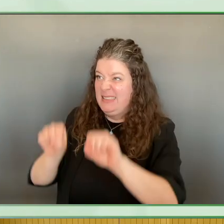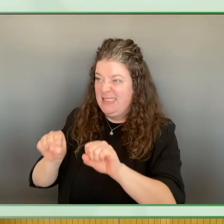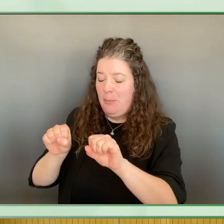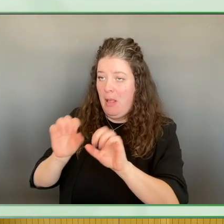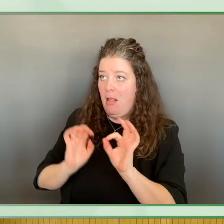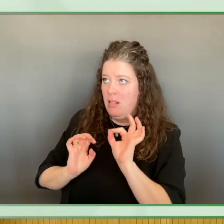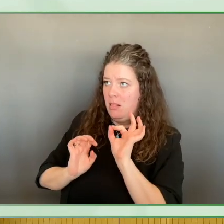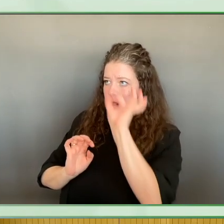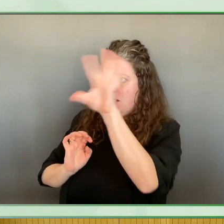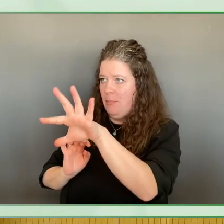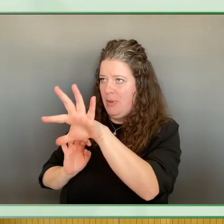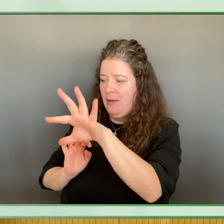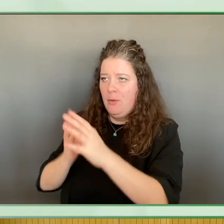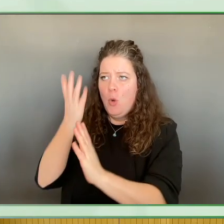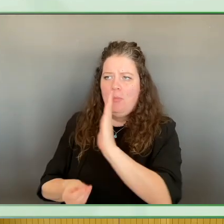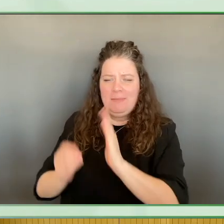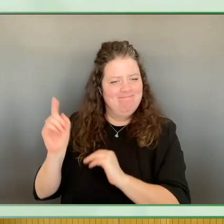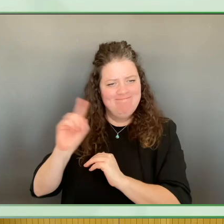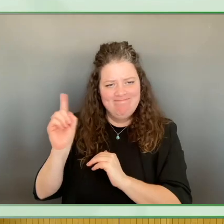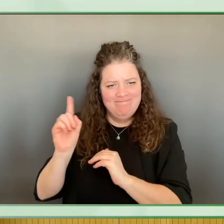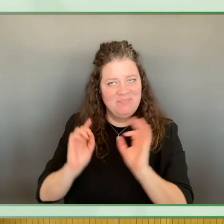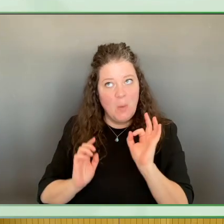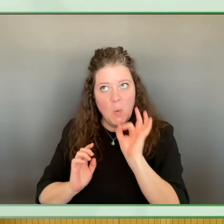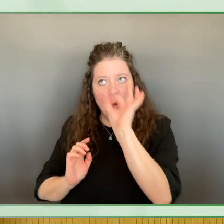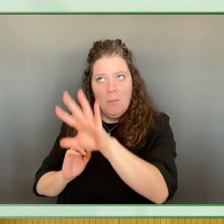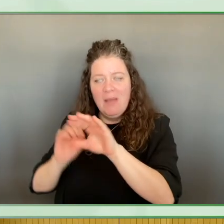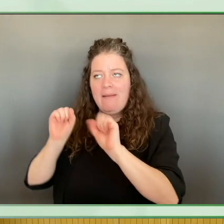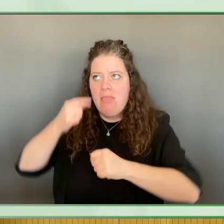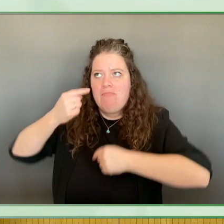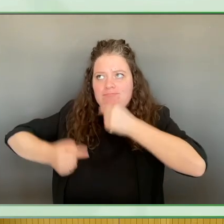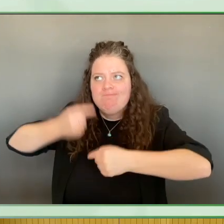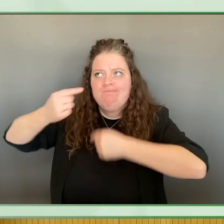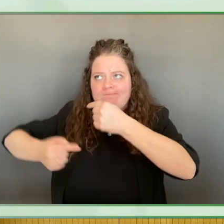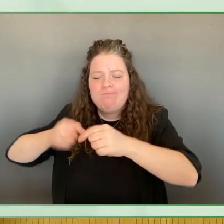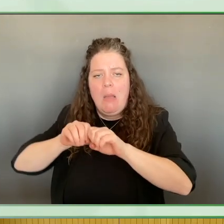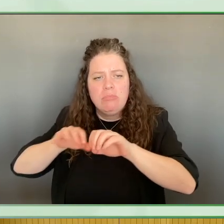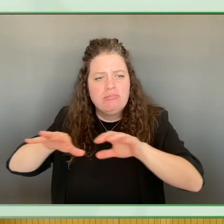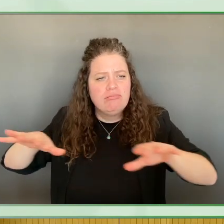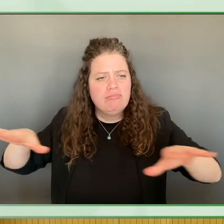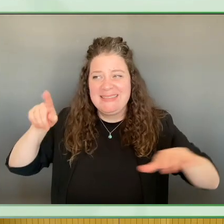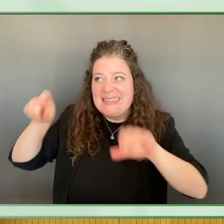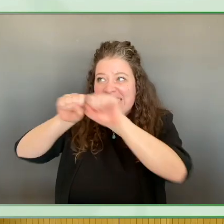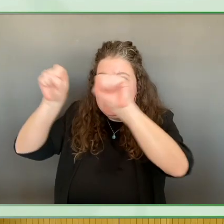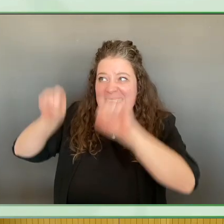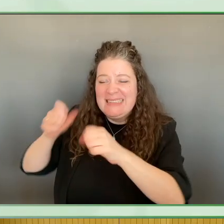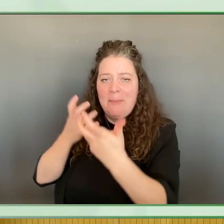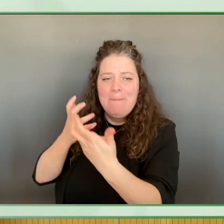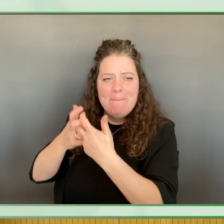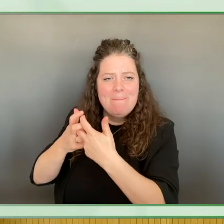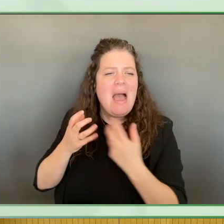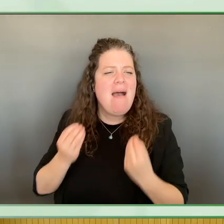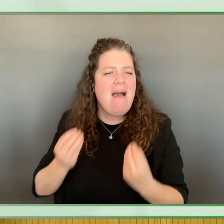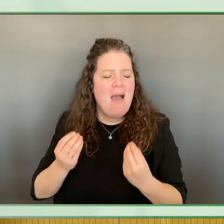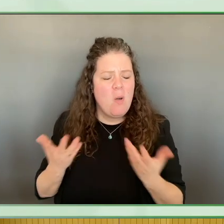provisioning, in terms of regulation, in terms of quality standards, how can this innovation start, withstanding that system that we have